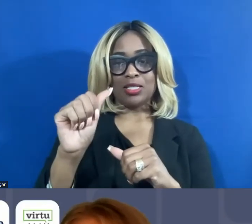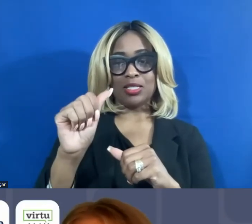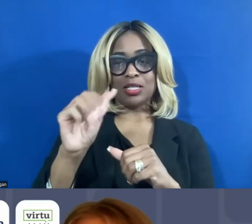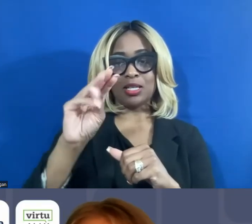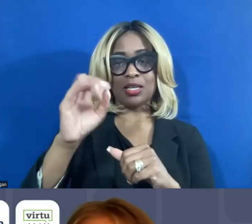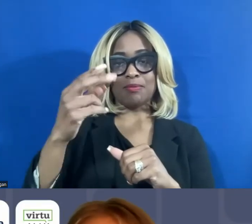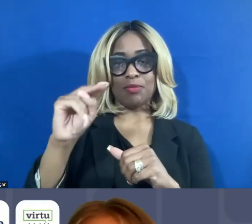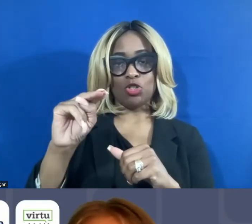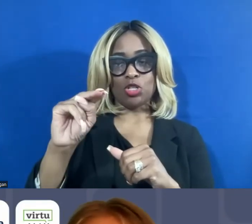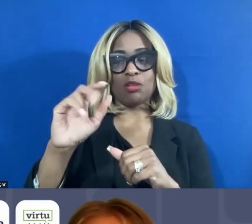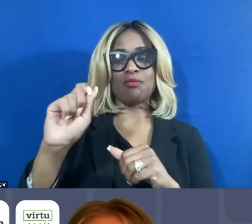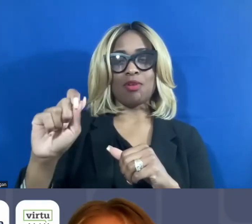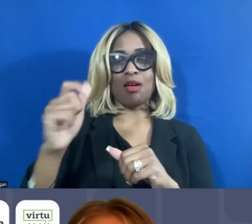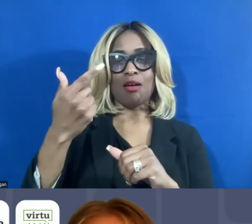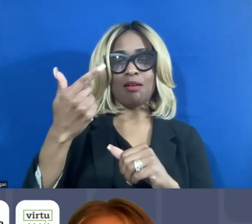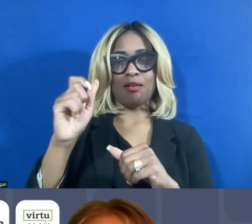calloway@michigan.gov.